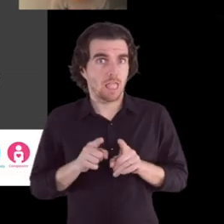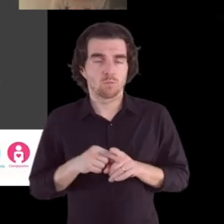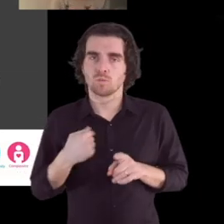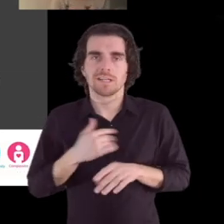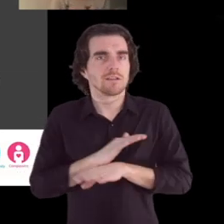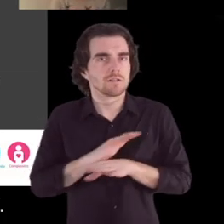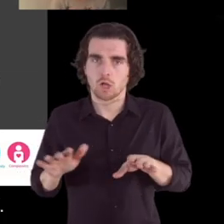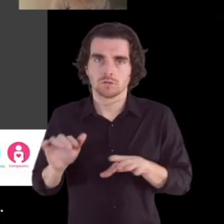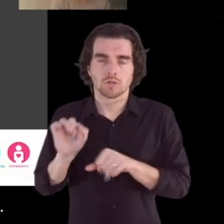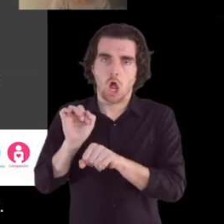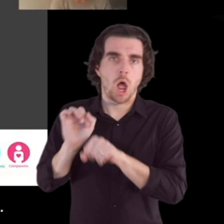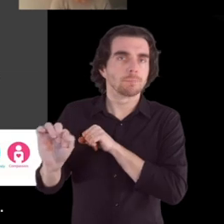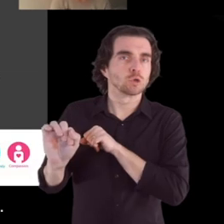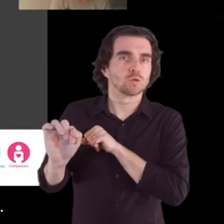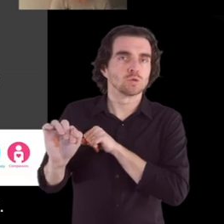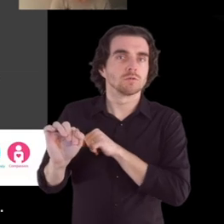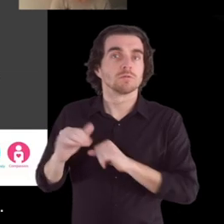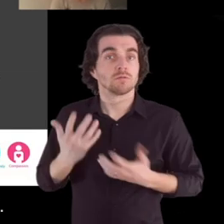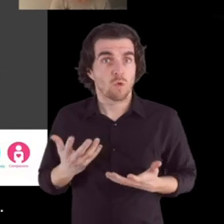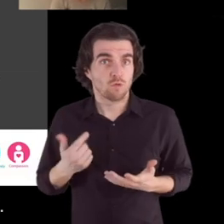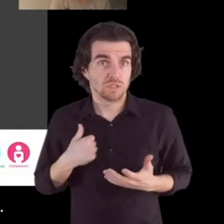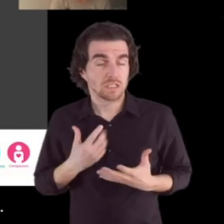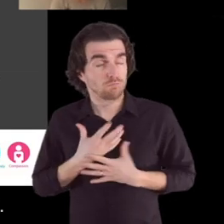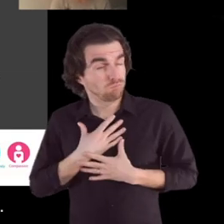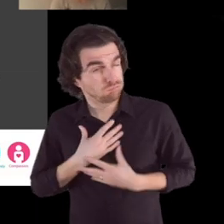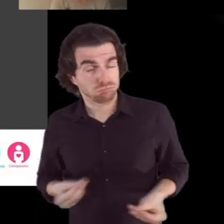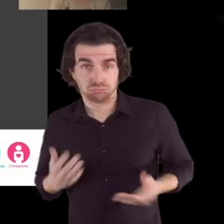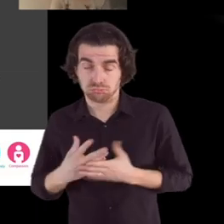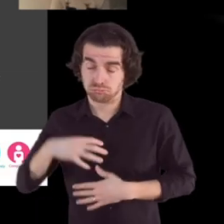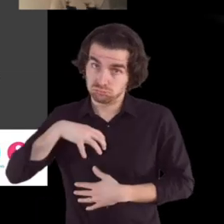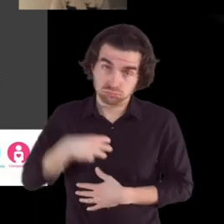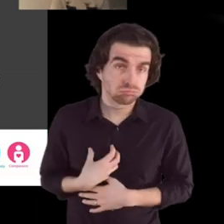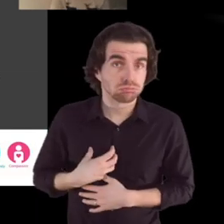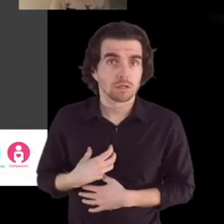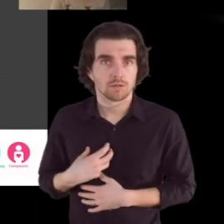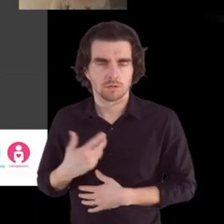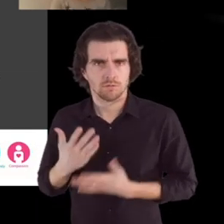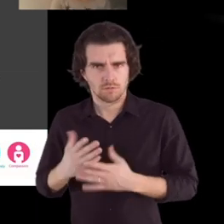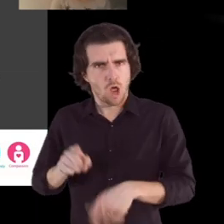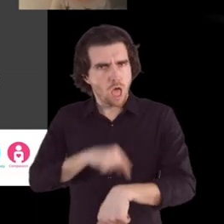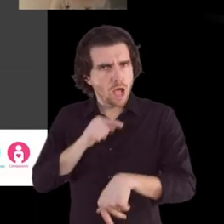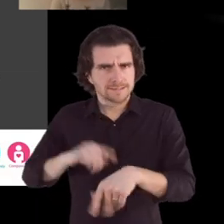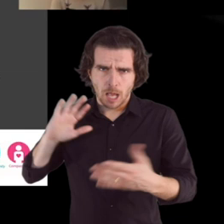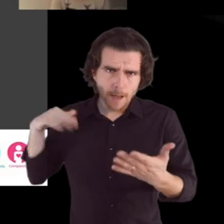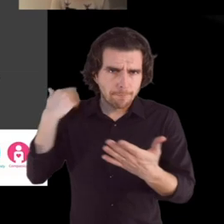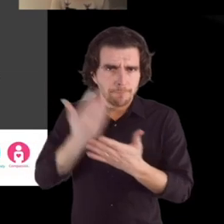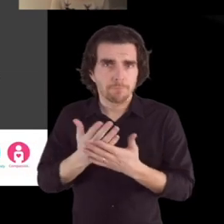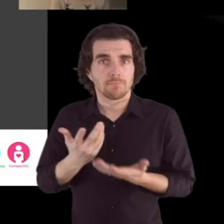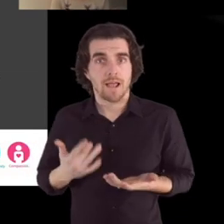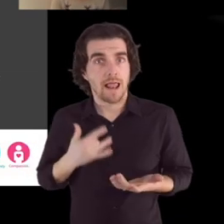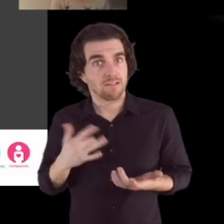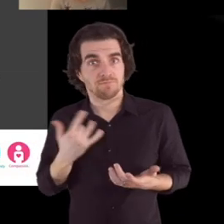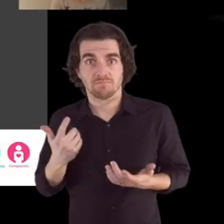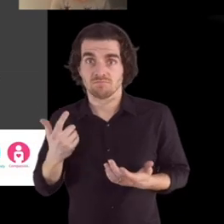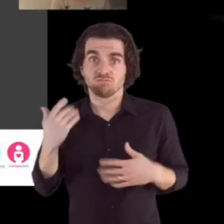this. Exhausted, really tired. It's been going on a long time. You know,